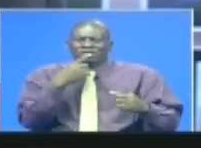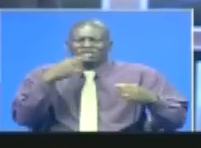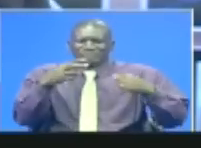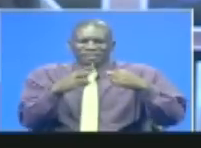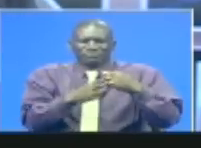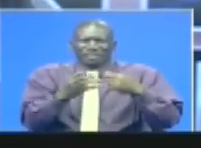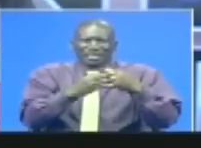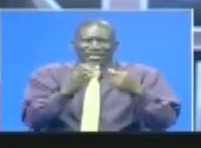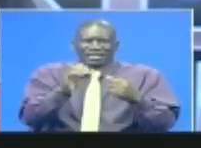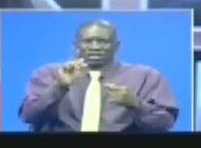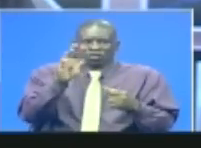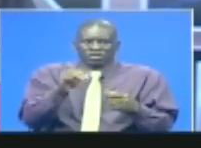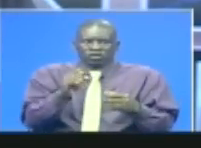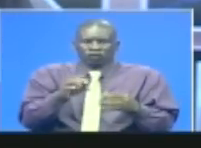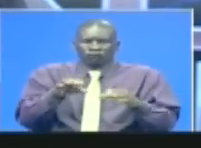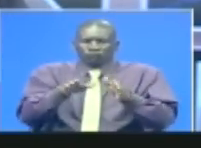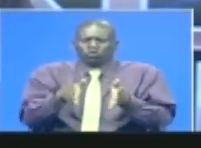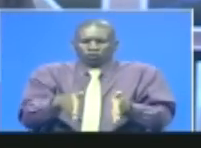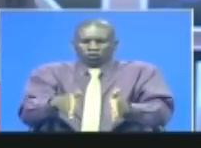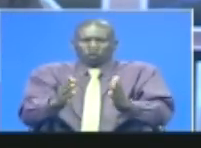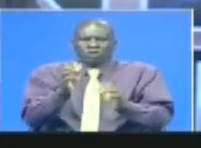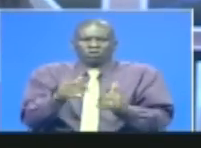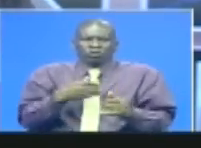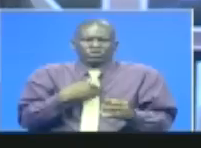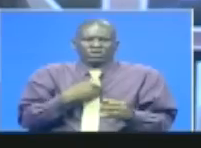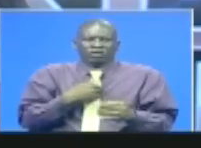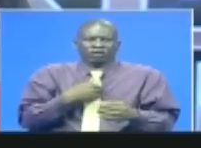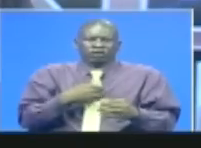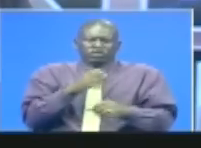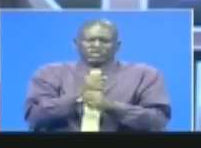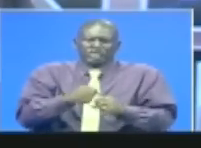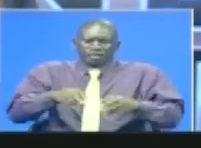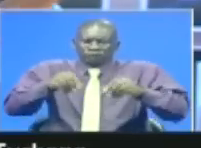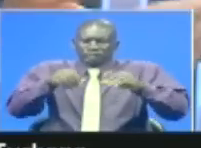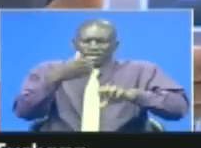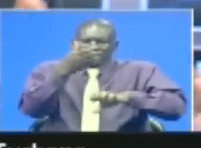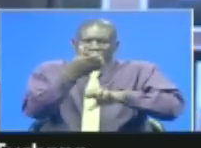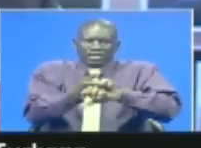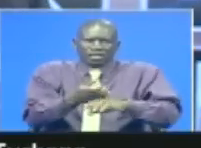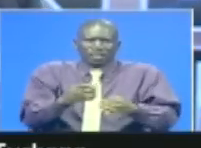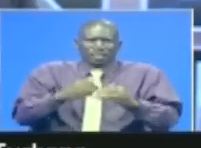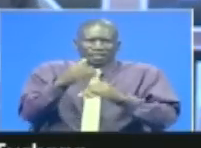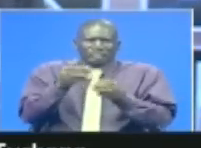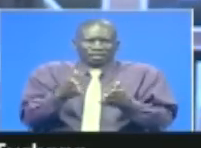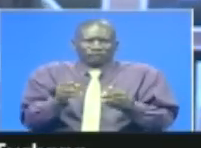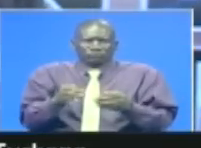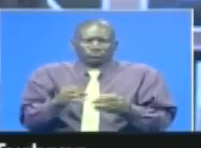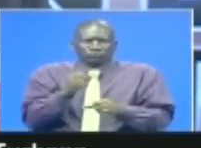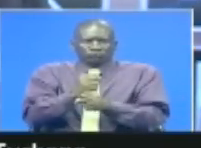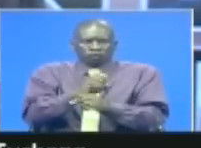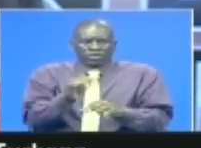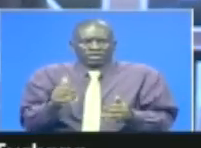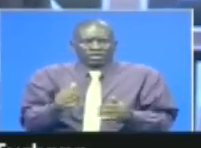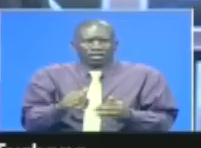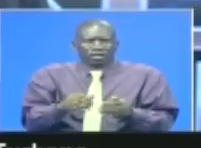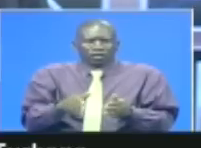1,780 kilometers of earth road, which we have put headcore in Moram, and the next phase now is to do bitumen or to